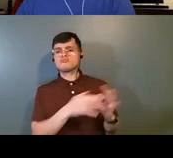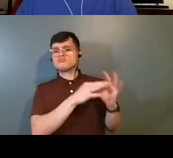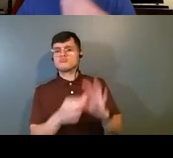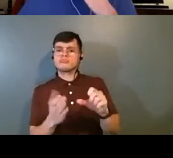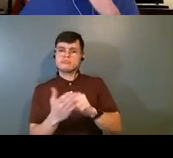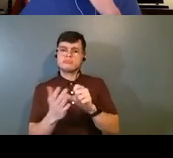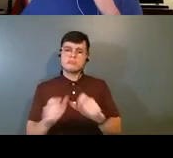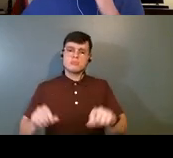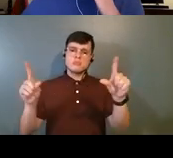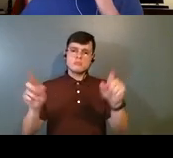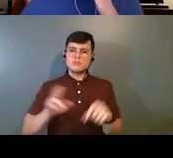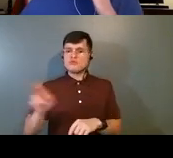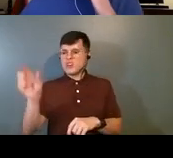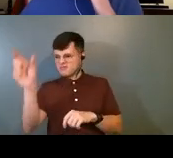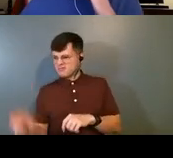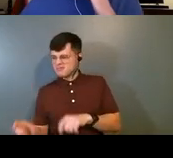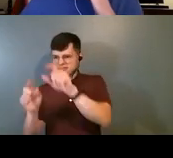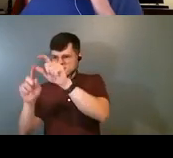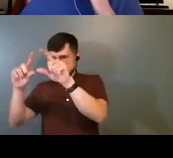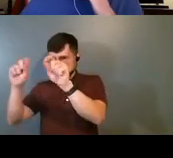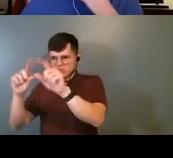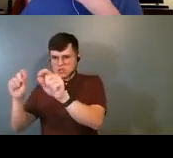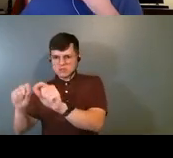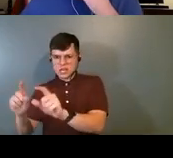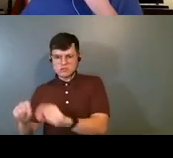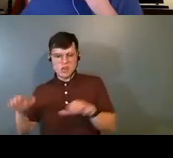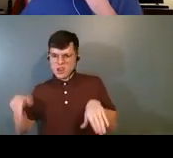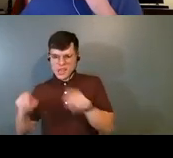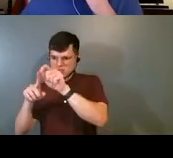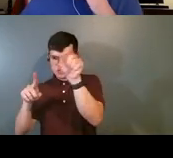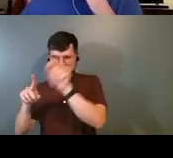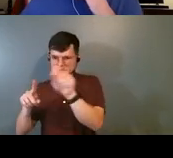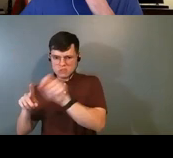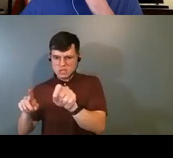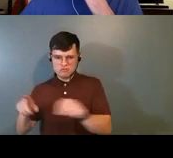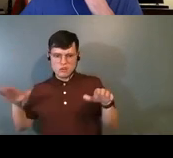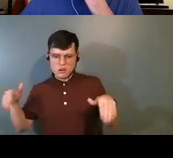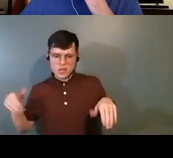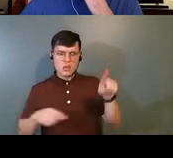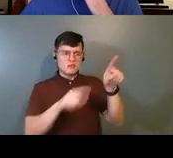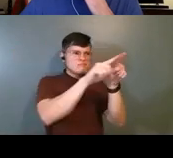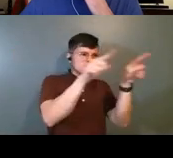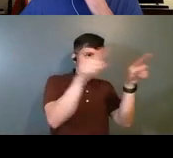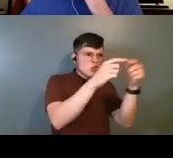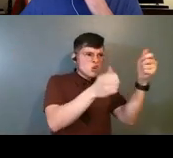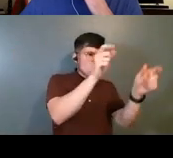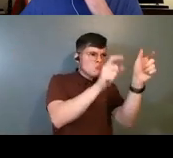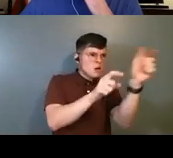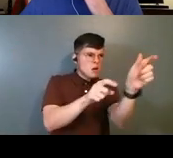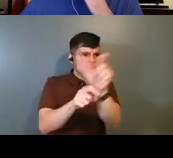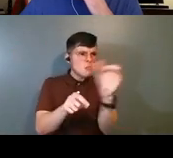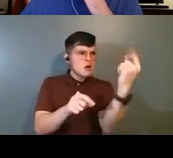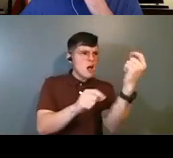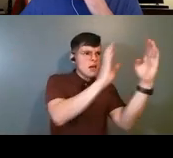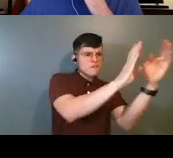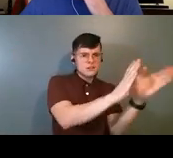right parent checkbox not checked. Left parent 9, right parent checkbox not checked. Left parent 114, right parent checkbox not checked. Left parent 11, right parent checkbox not